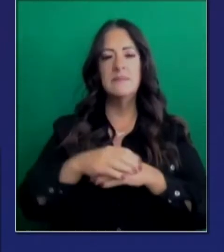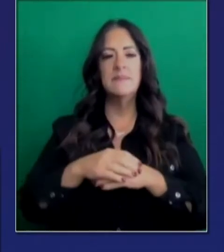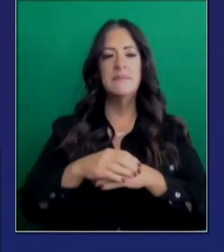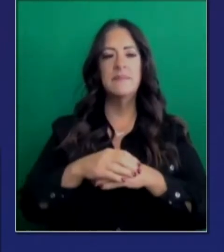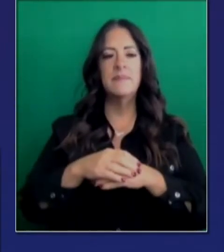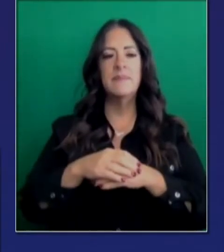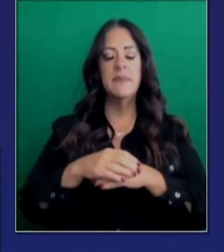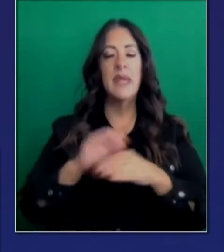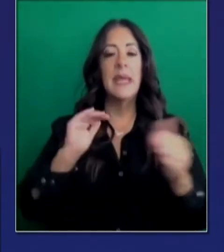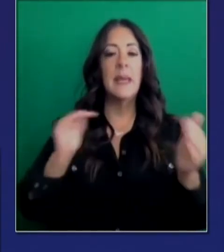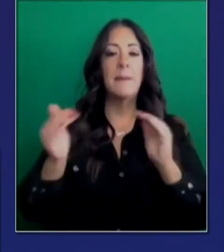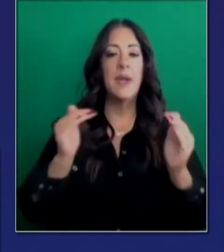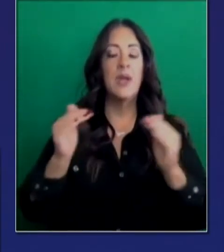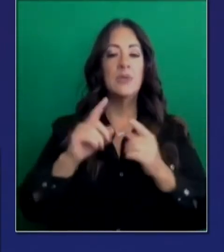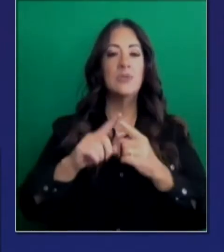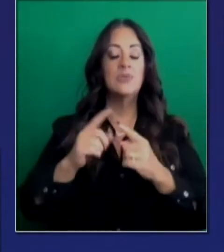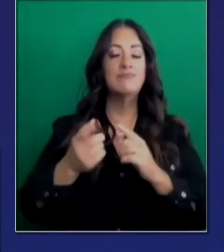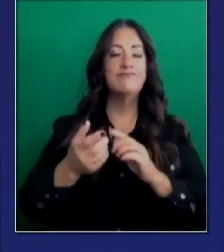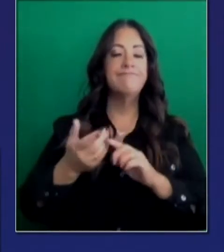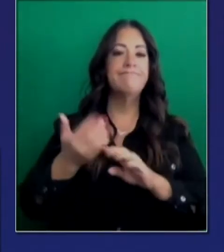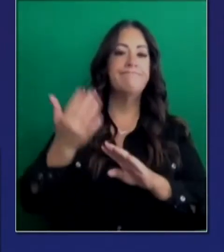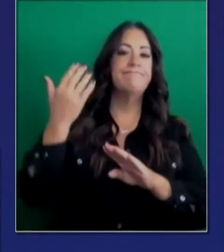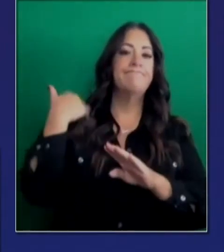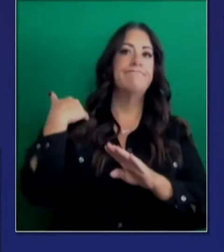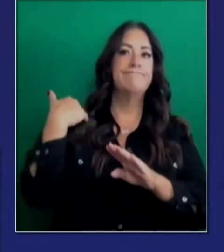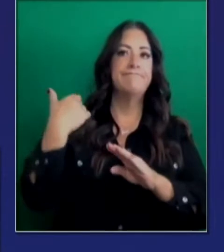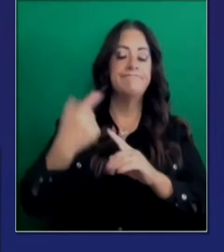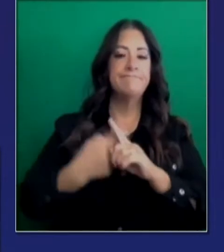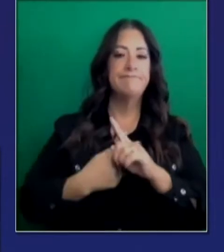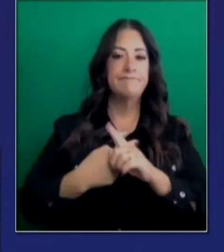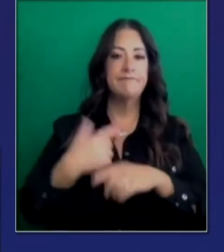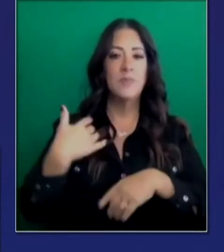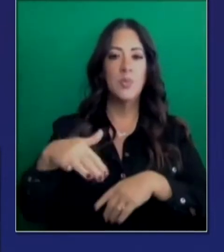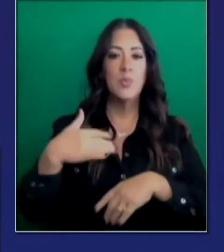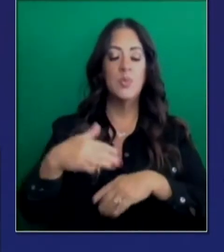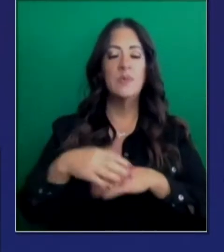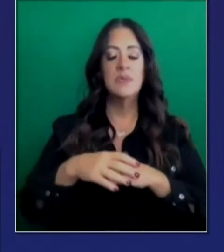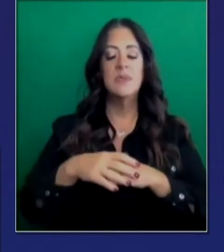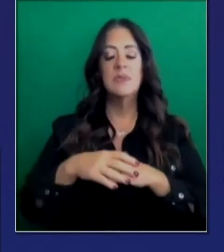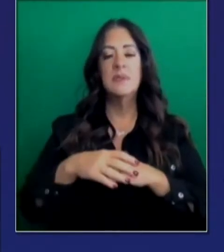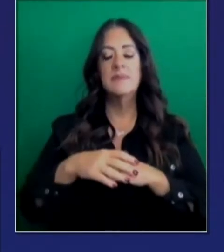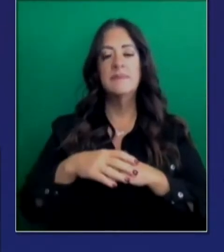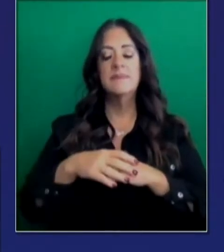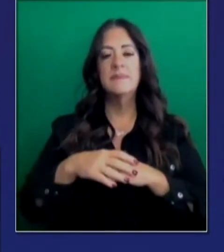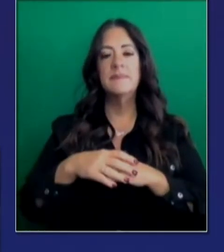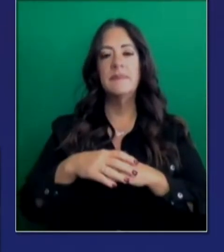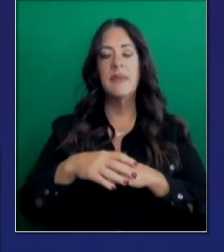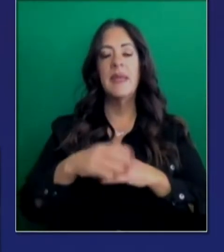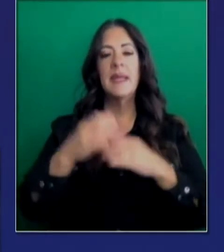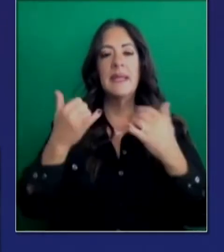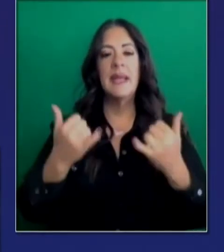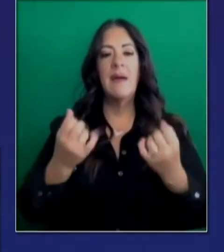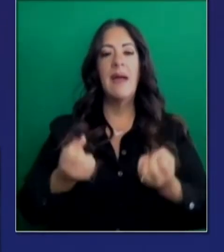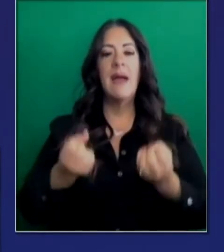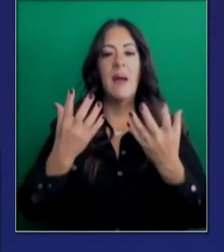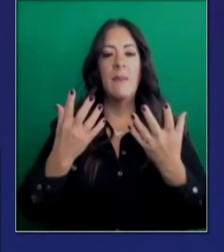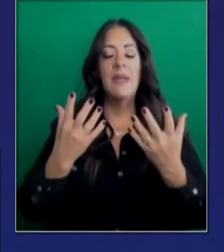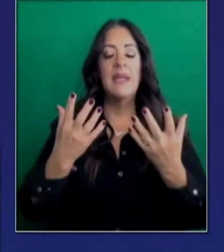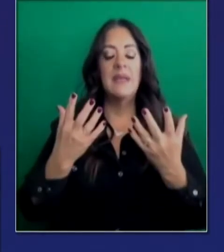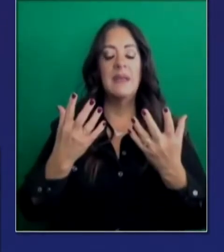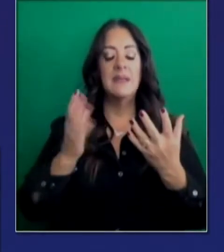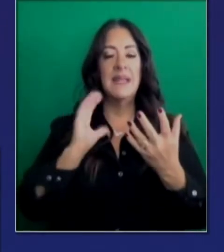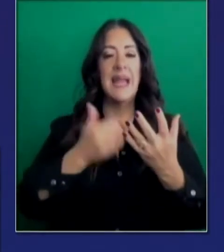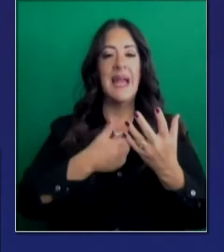many weeks, and for that matter, many months. As it relates to ICU capacity, nonetheless, and this is the point of